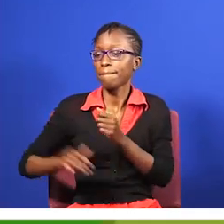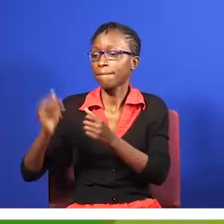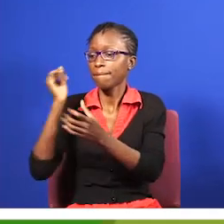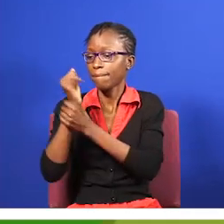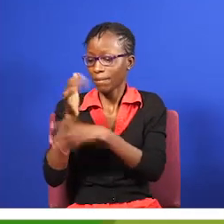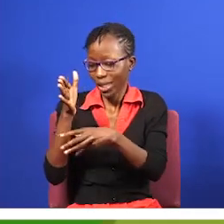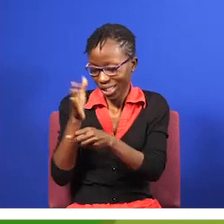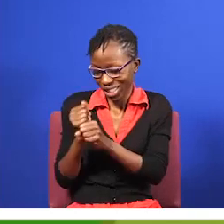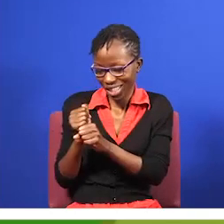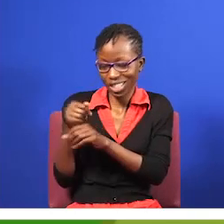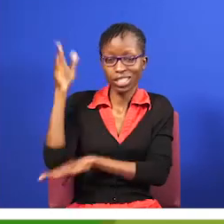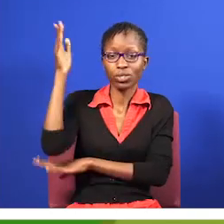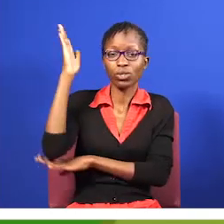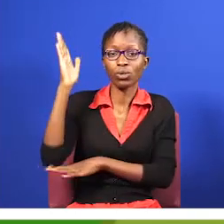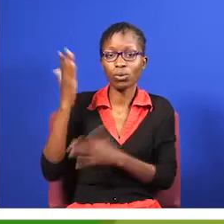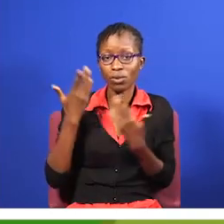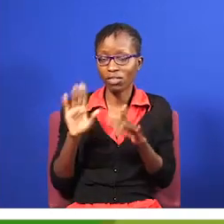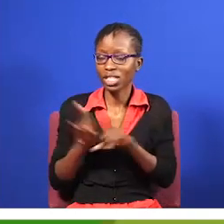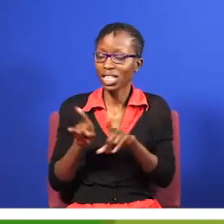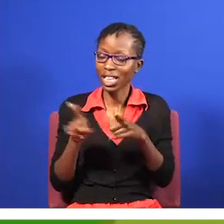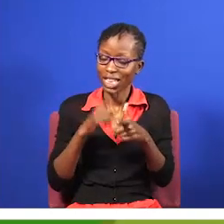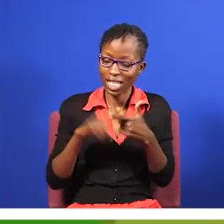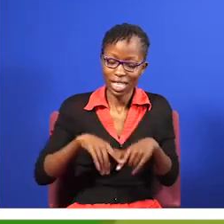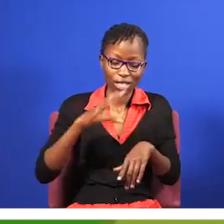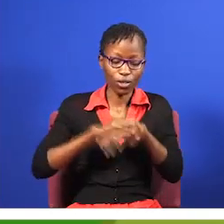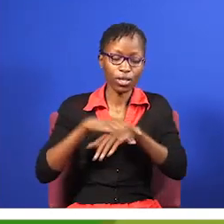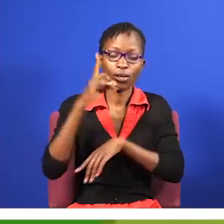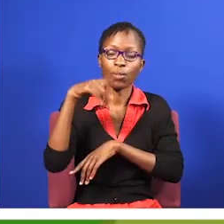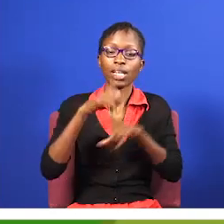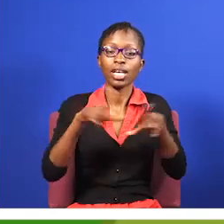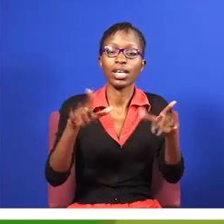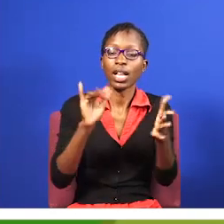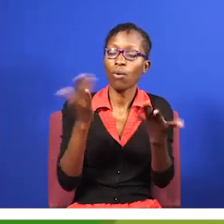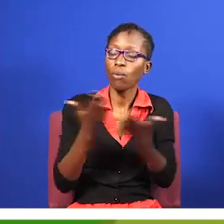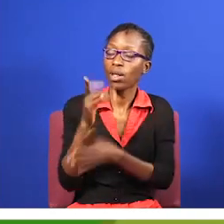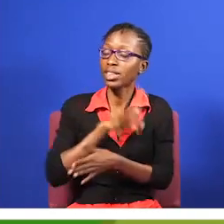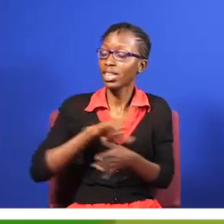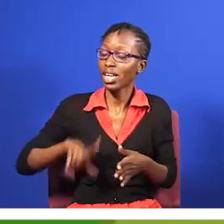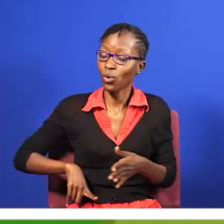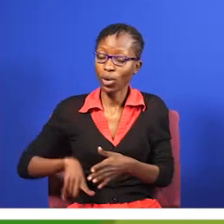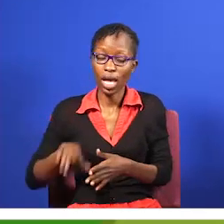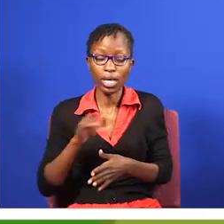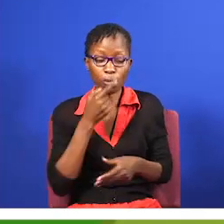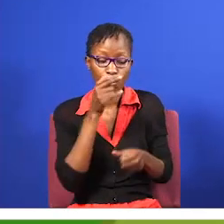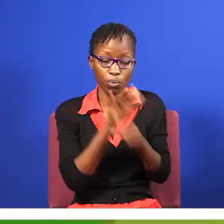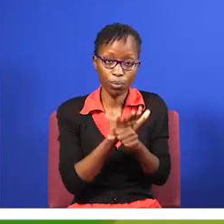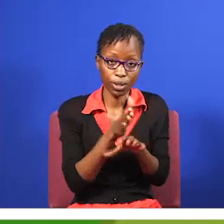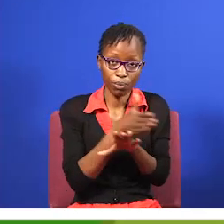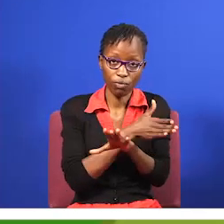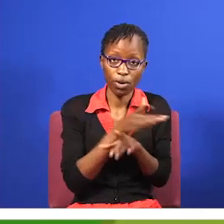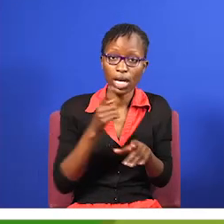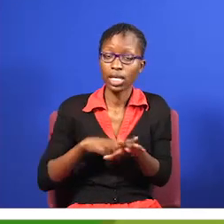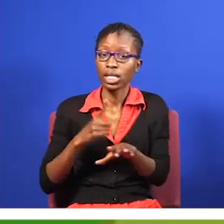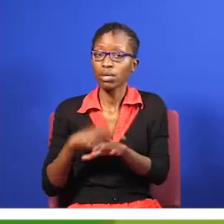had trust in God, and he got the right part where God had actually asked him. While we see